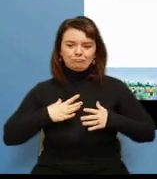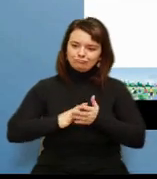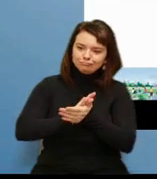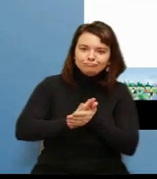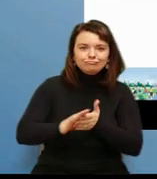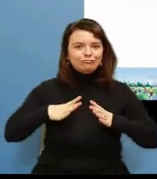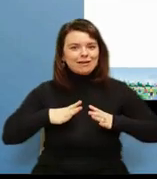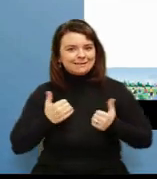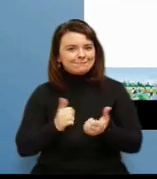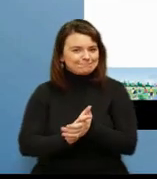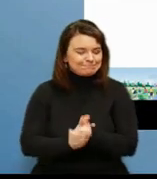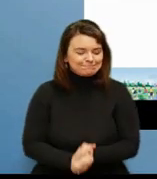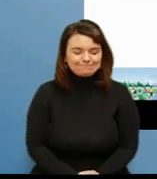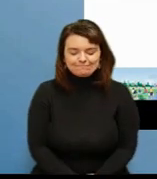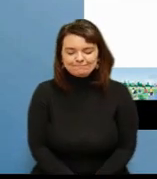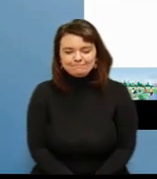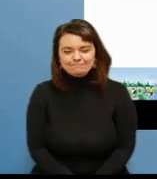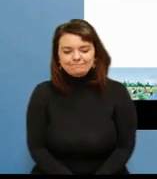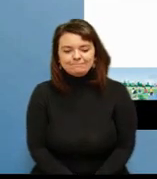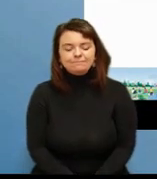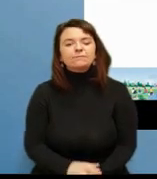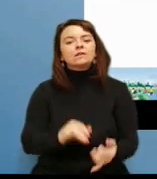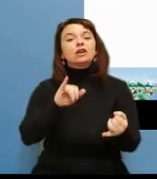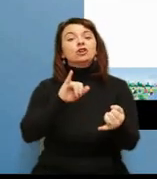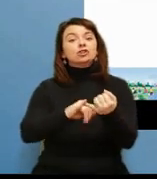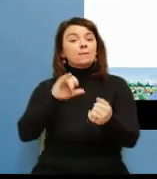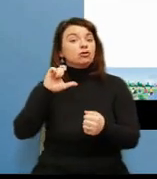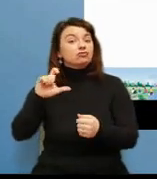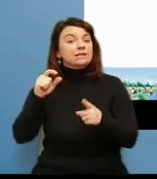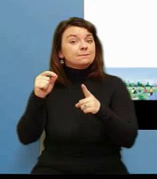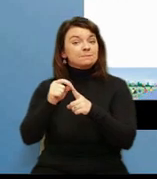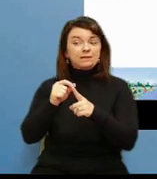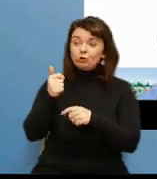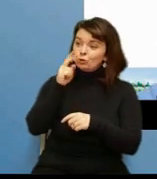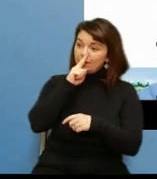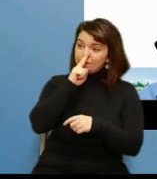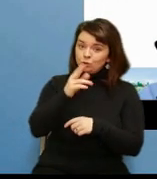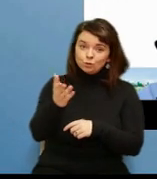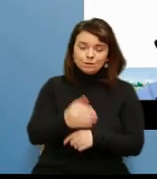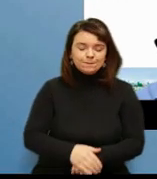they say. Very good. Hi, Shepard, Chris, Peter. Good afternoon.